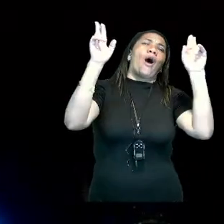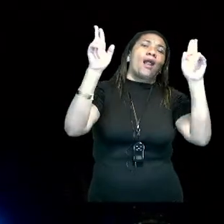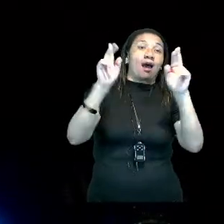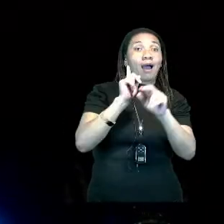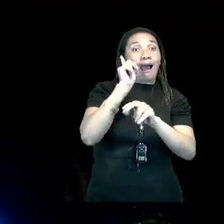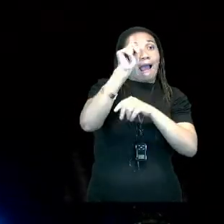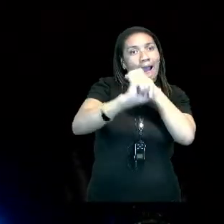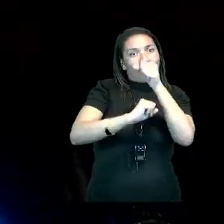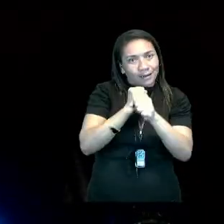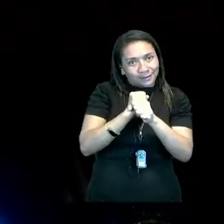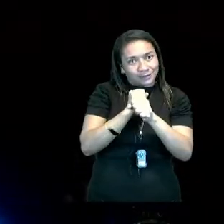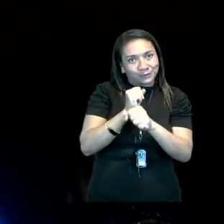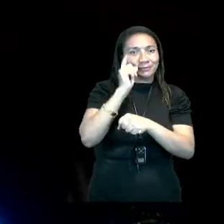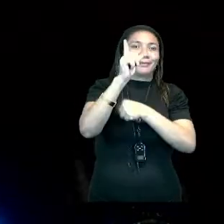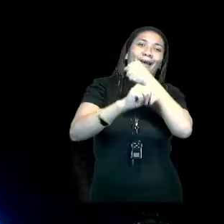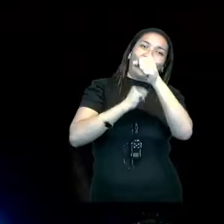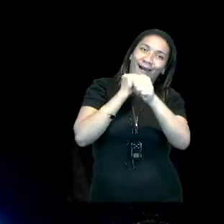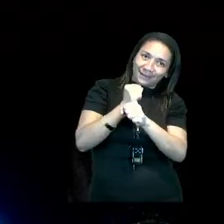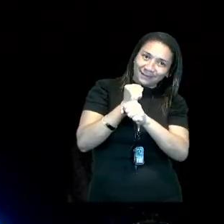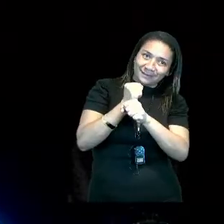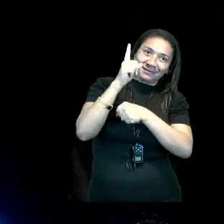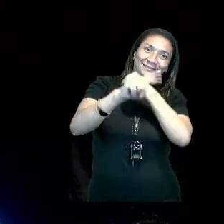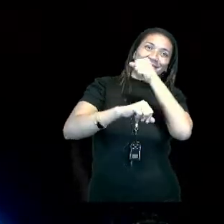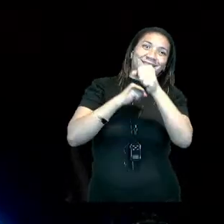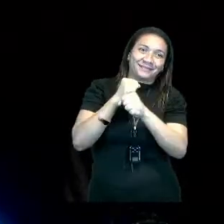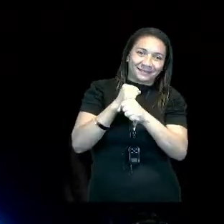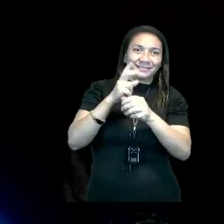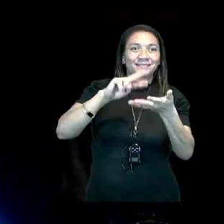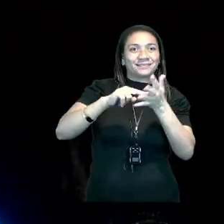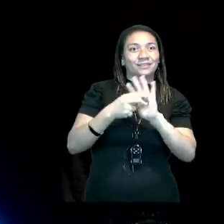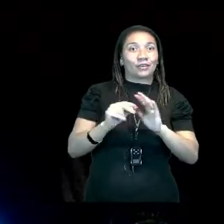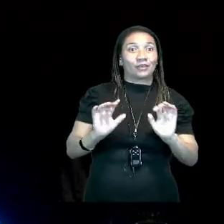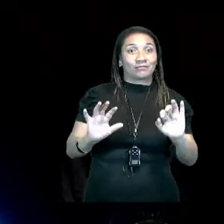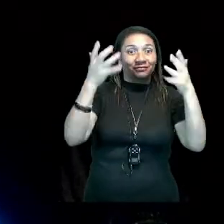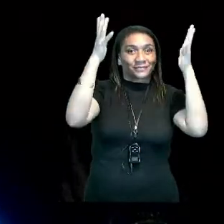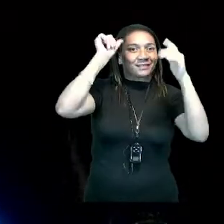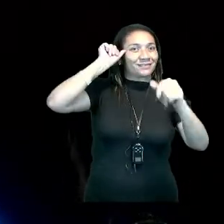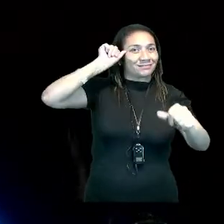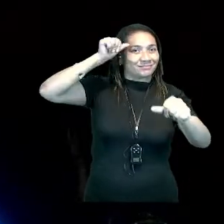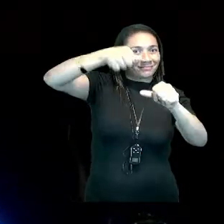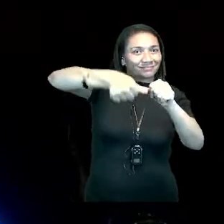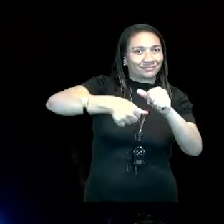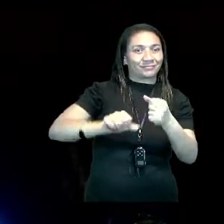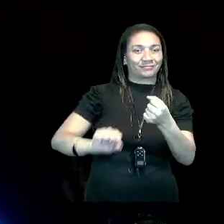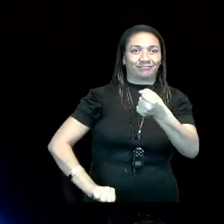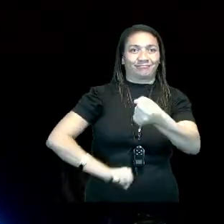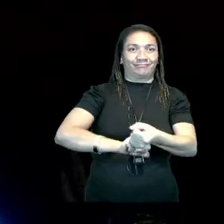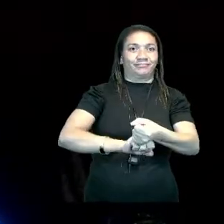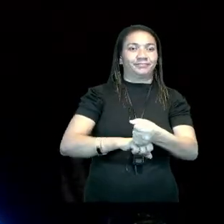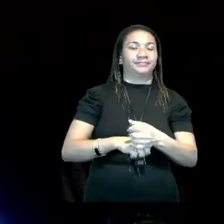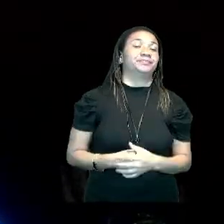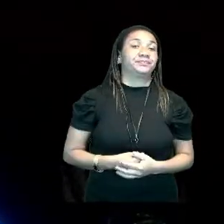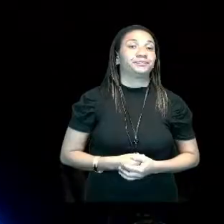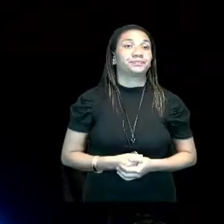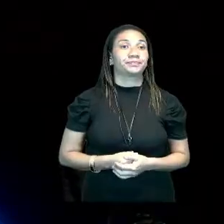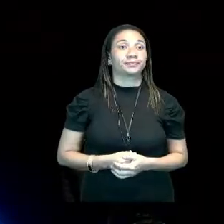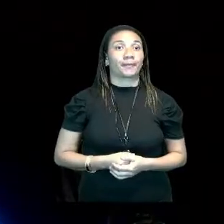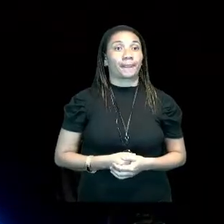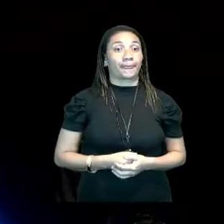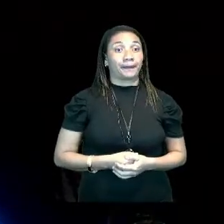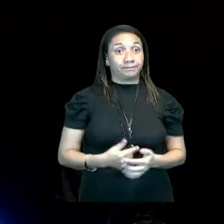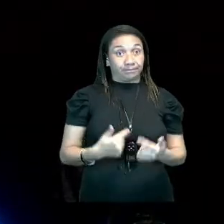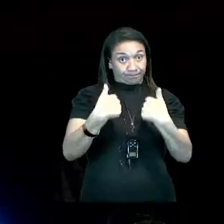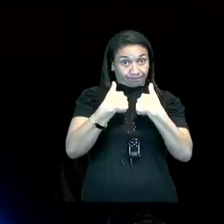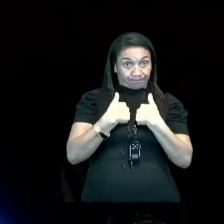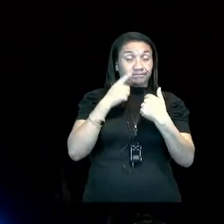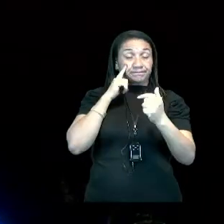people will be joining this celebration. Now, I want to begin by saying that I personally have